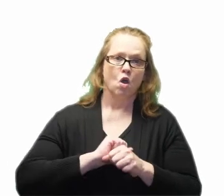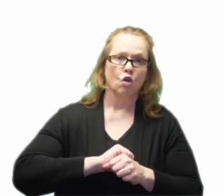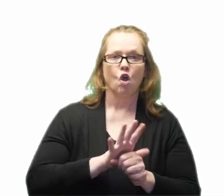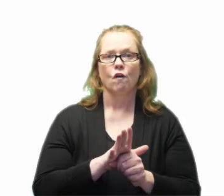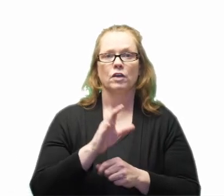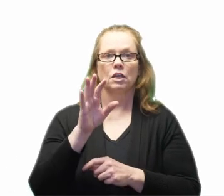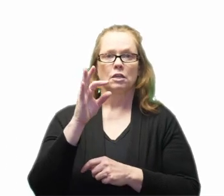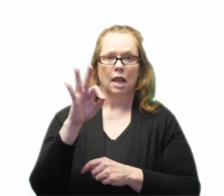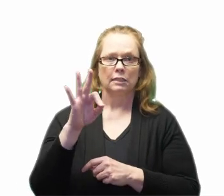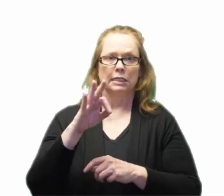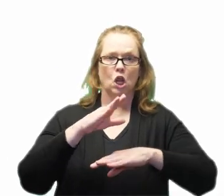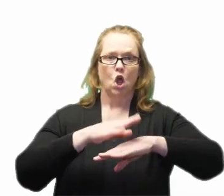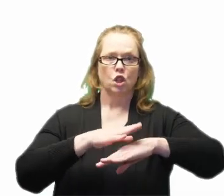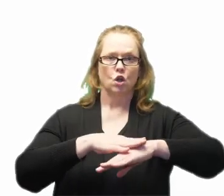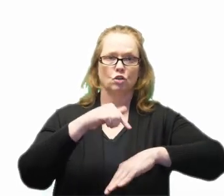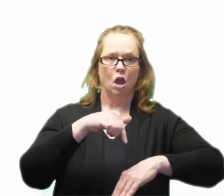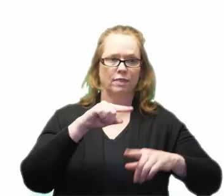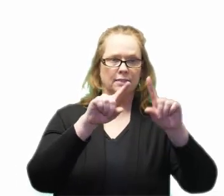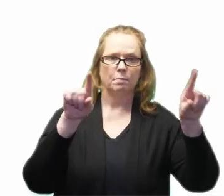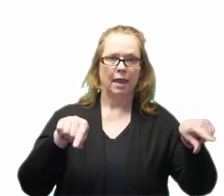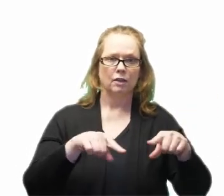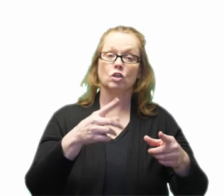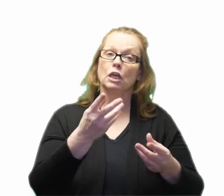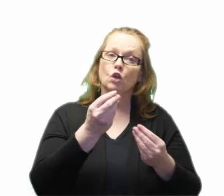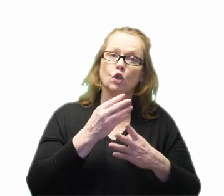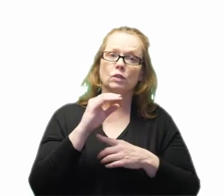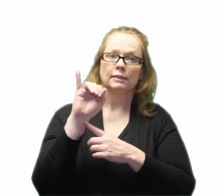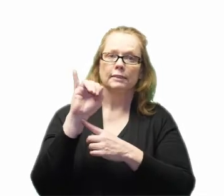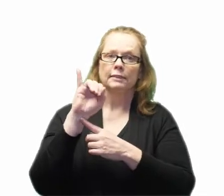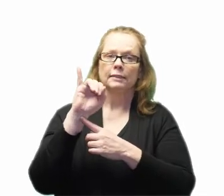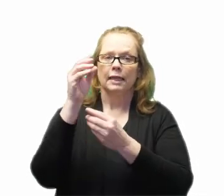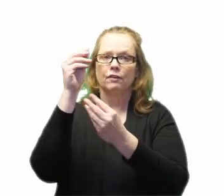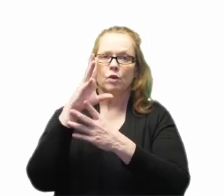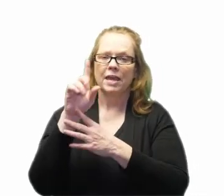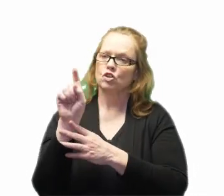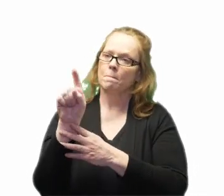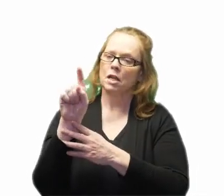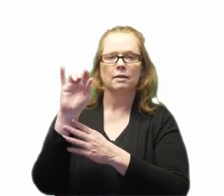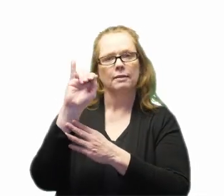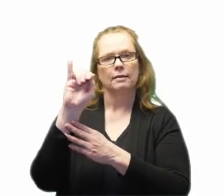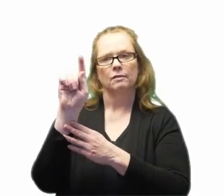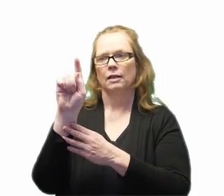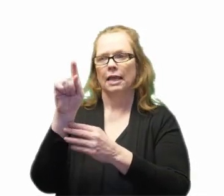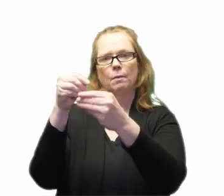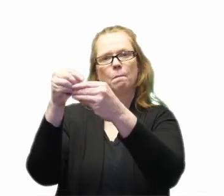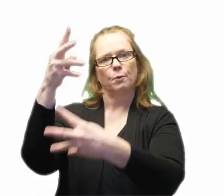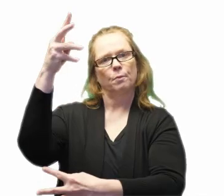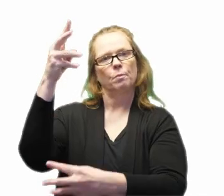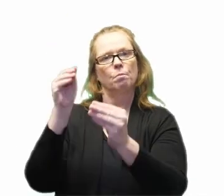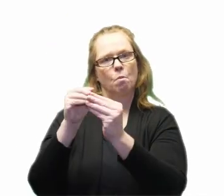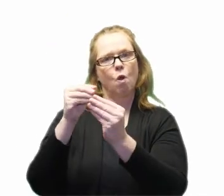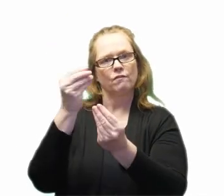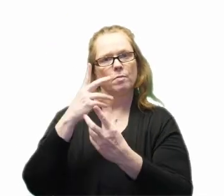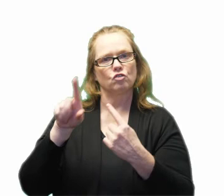The COVID alert on this page includes an information button that you can click on